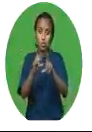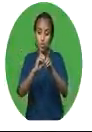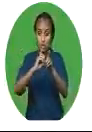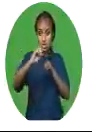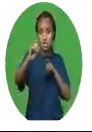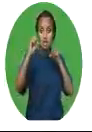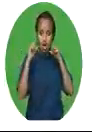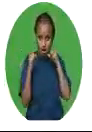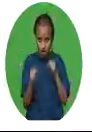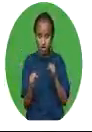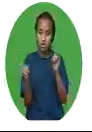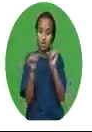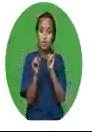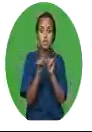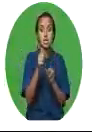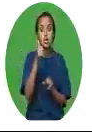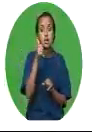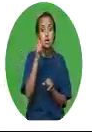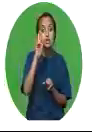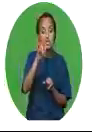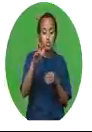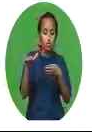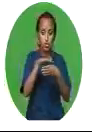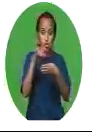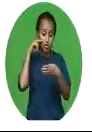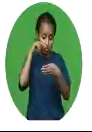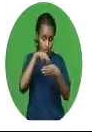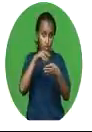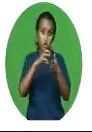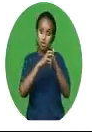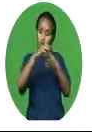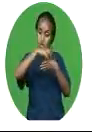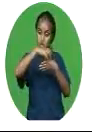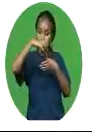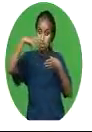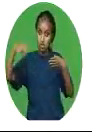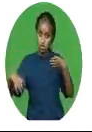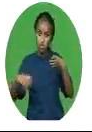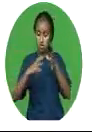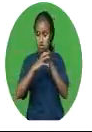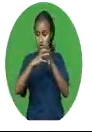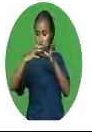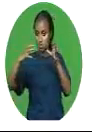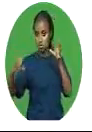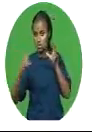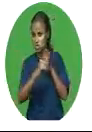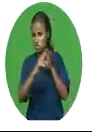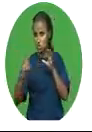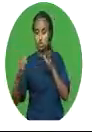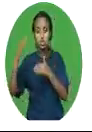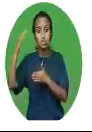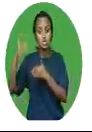be measured from edge 3 of top view and transferred along the stretch out line each side.